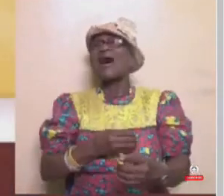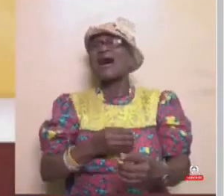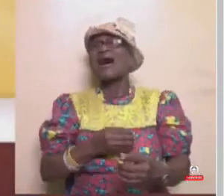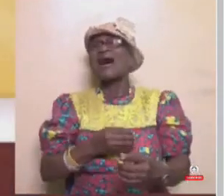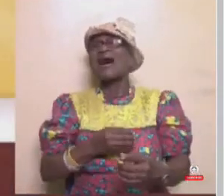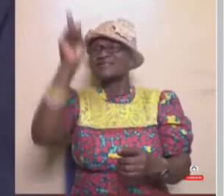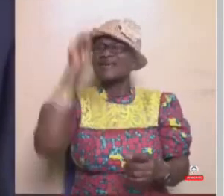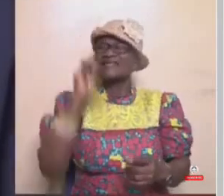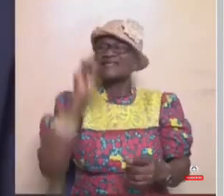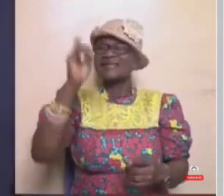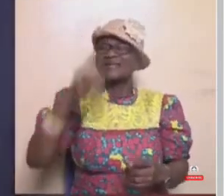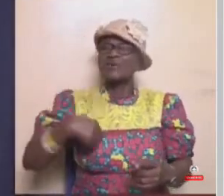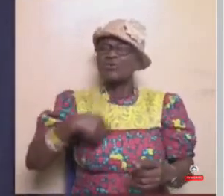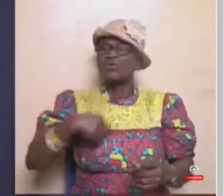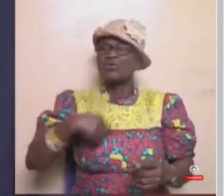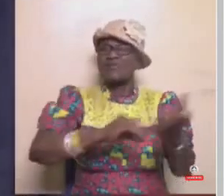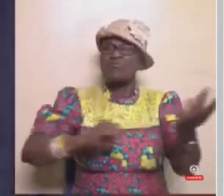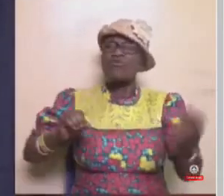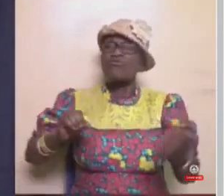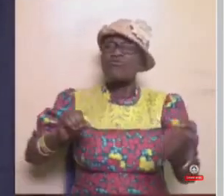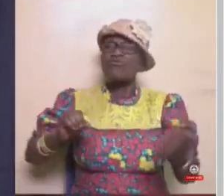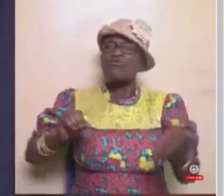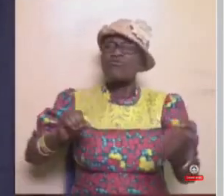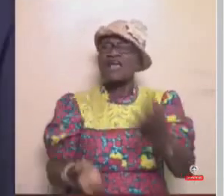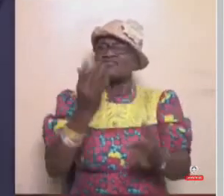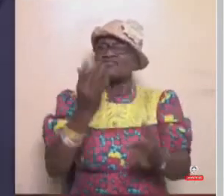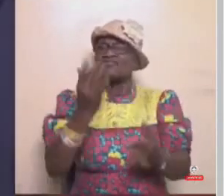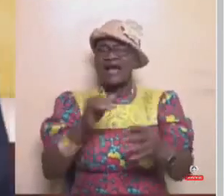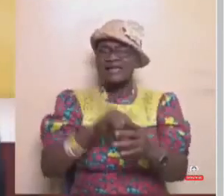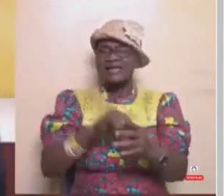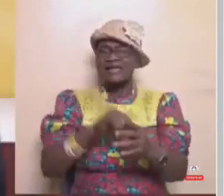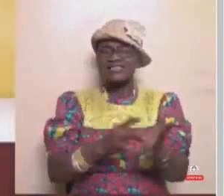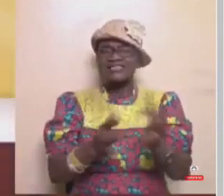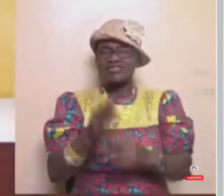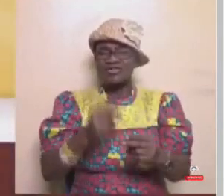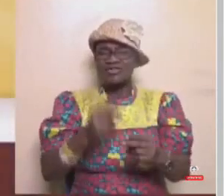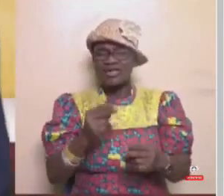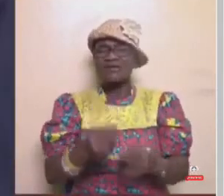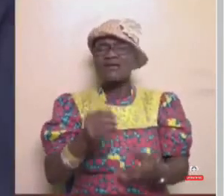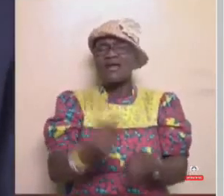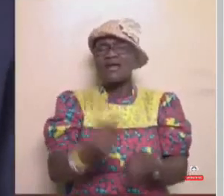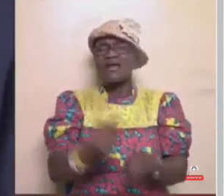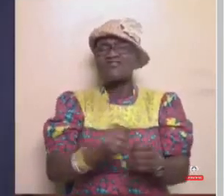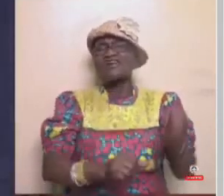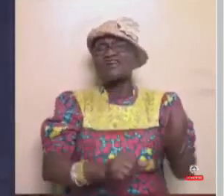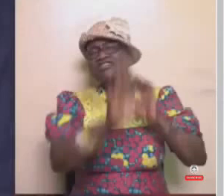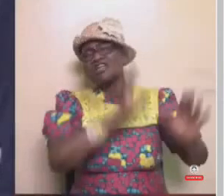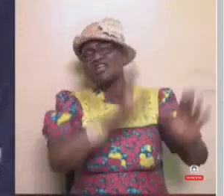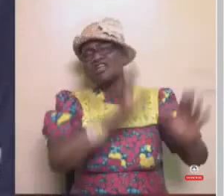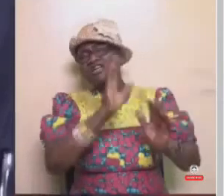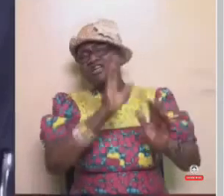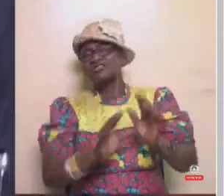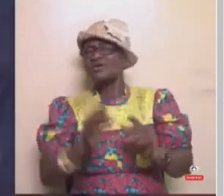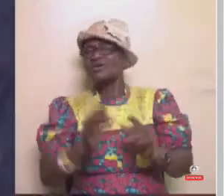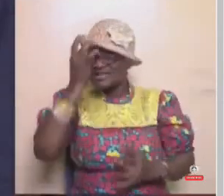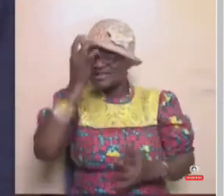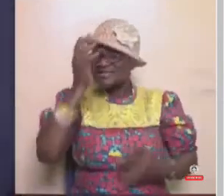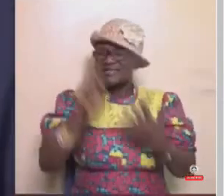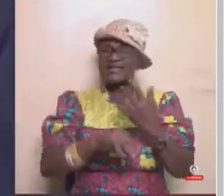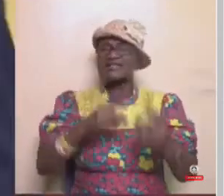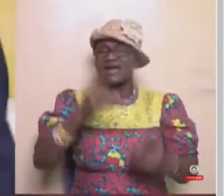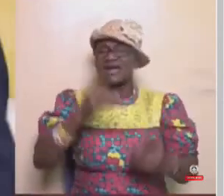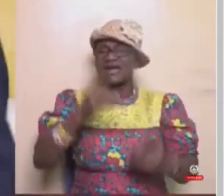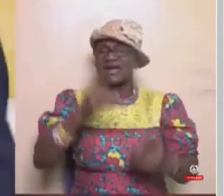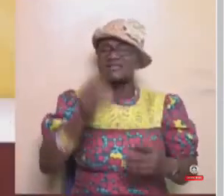Jesus. Every generational problem, every generational causes, every generational sickness and disease